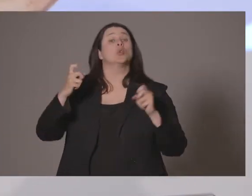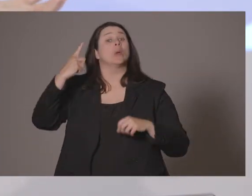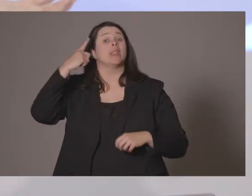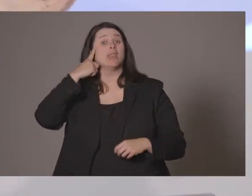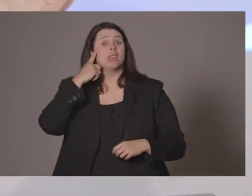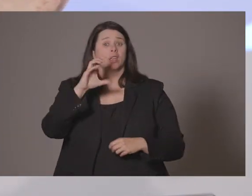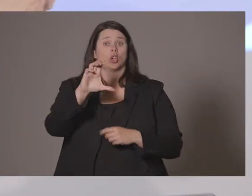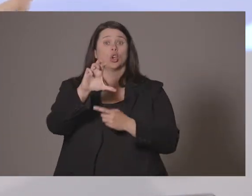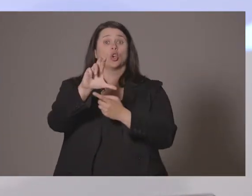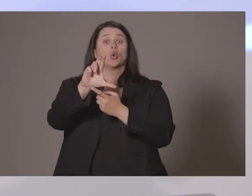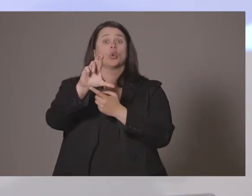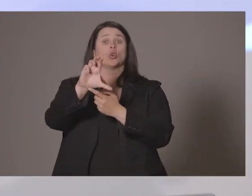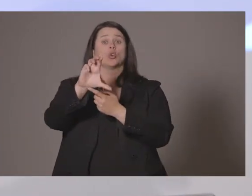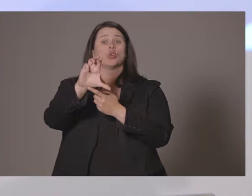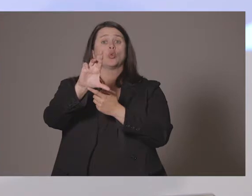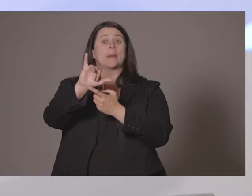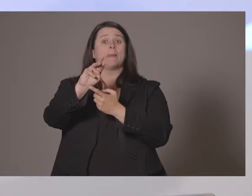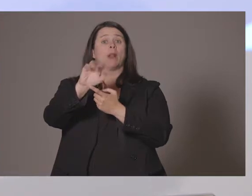term criminal,